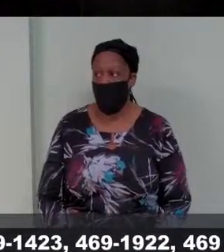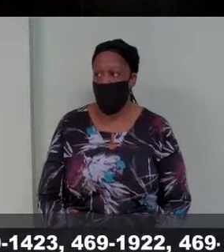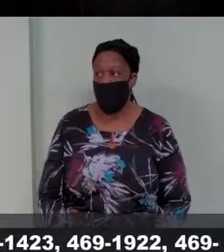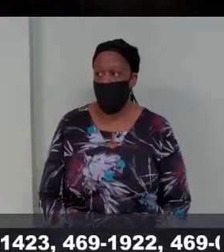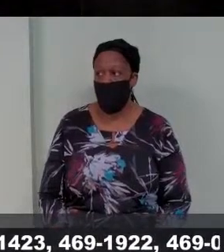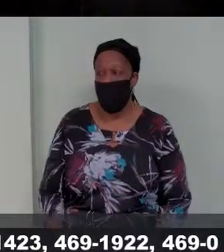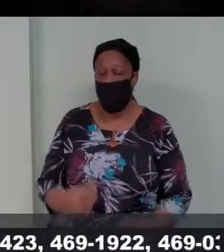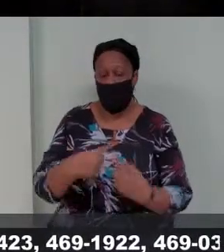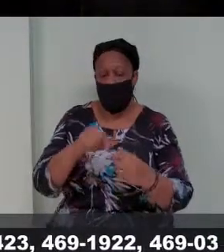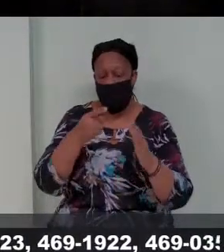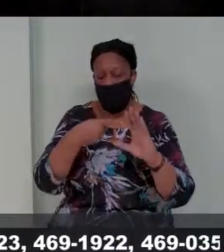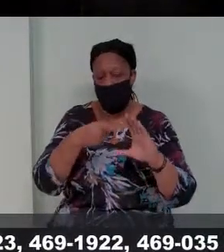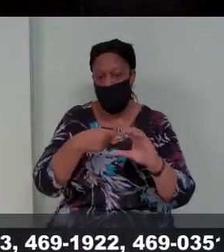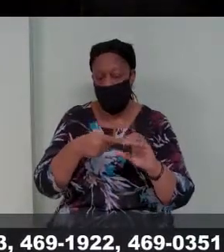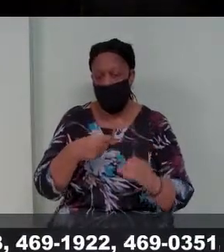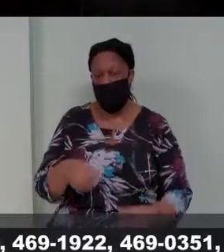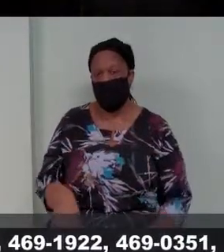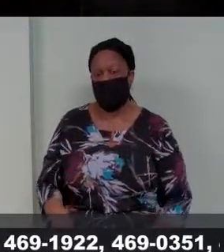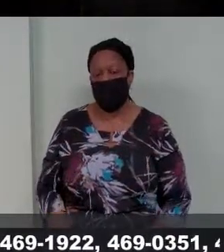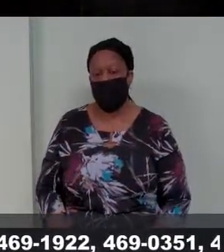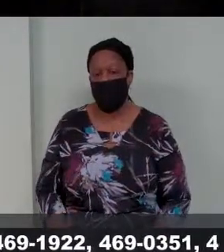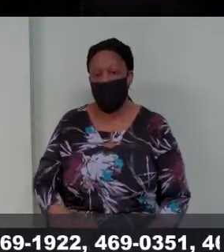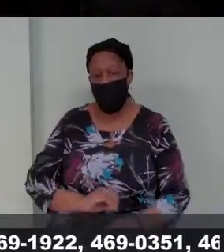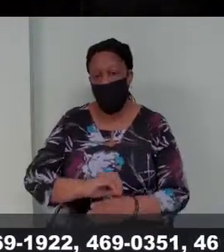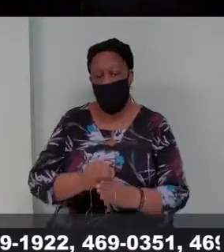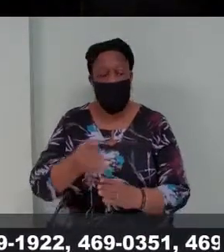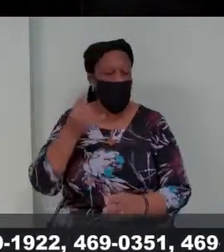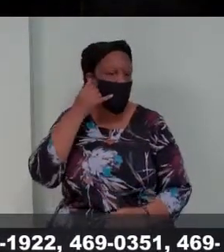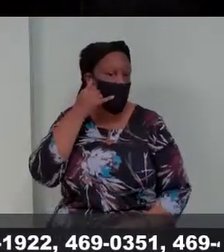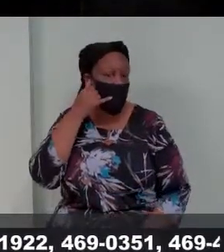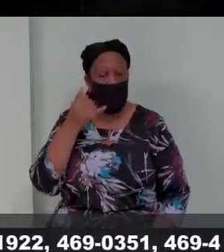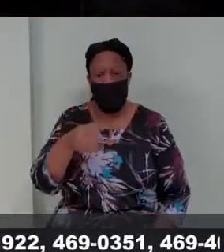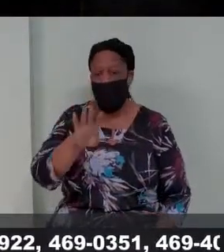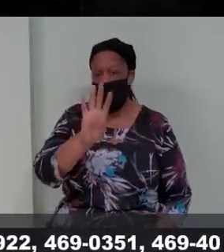commencement@cfbc.edu.kn, or you may also call